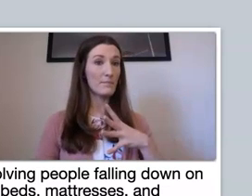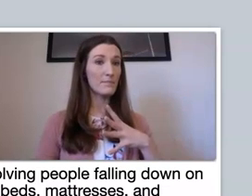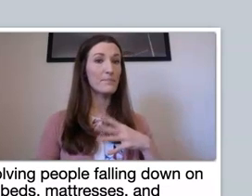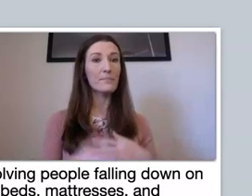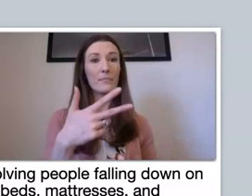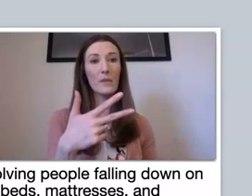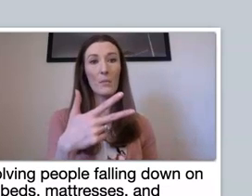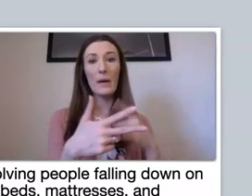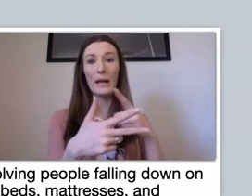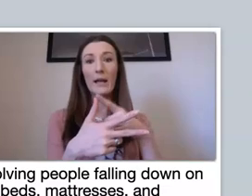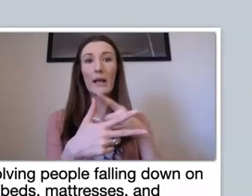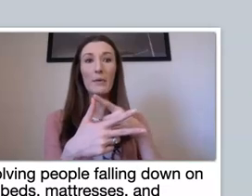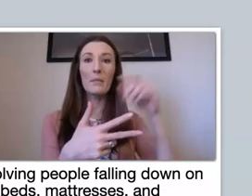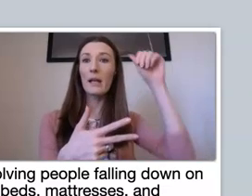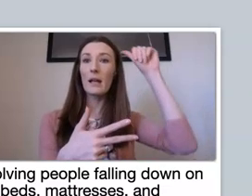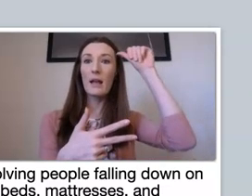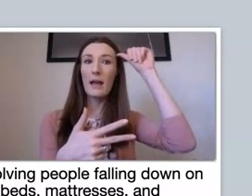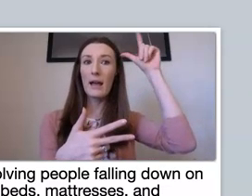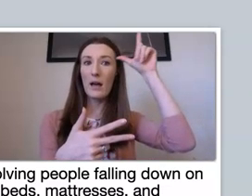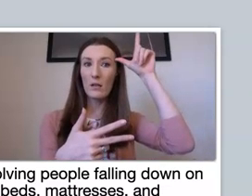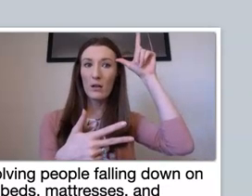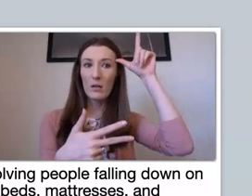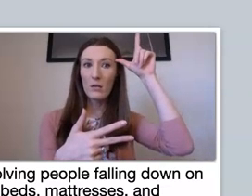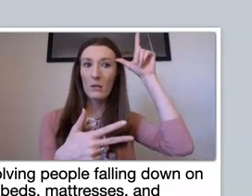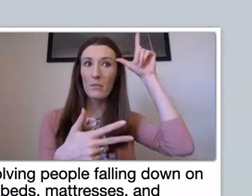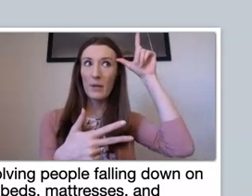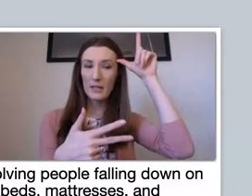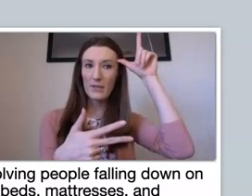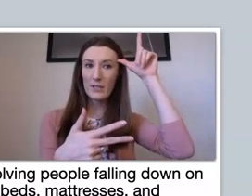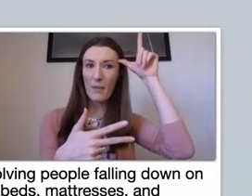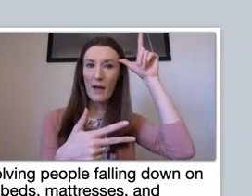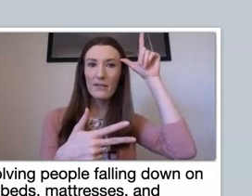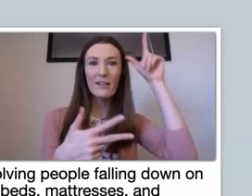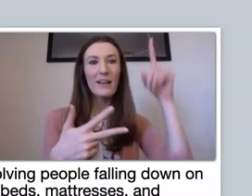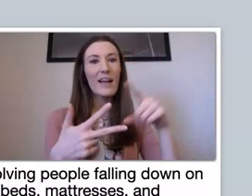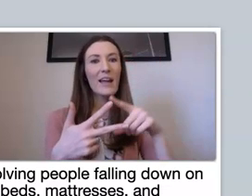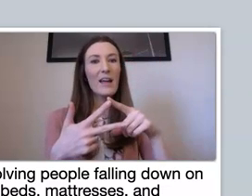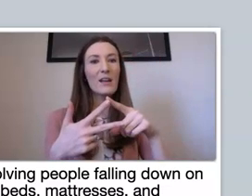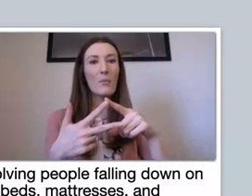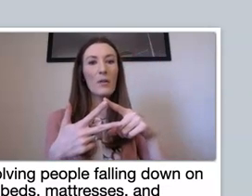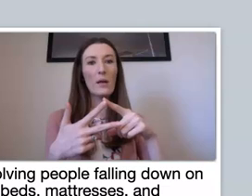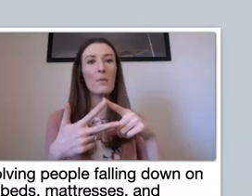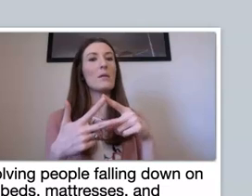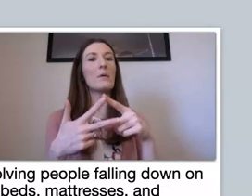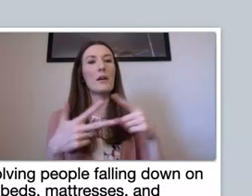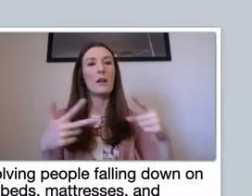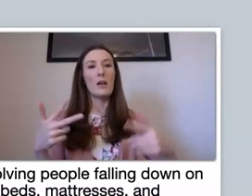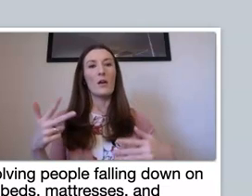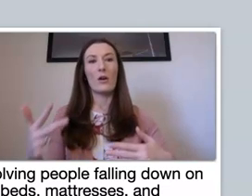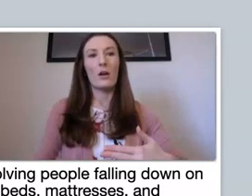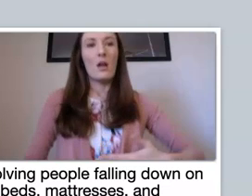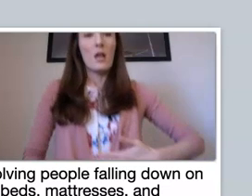men. Number 1, Abraham Lincoln, AL, because of his top hat. Okay, Napoleon